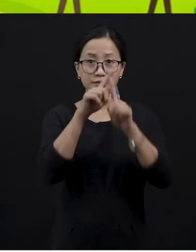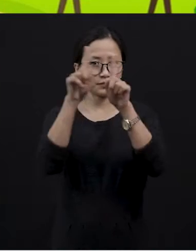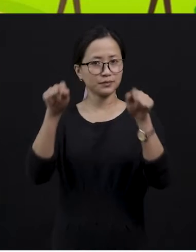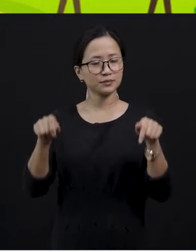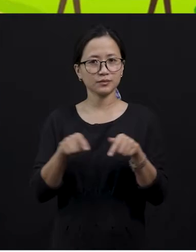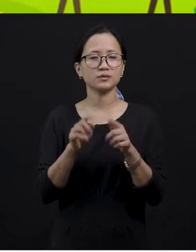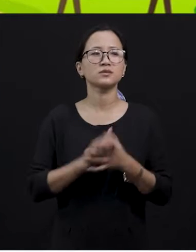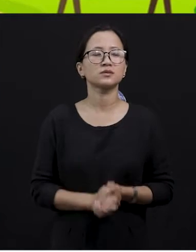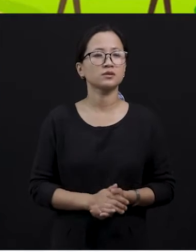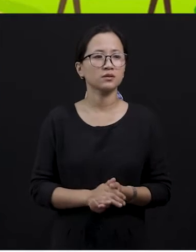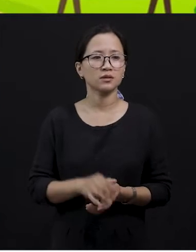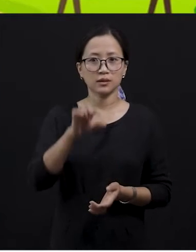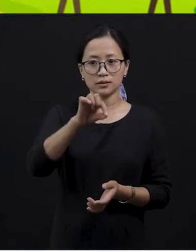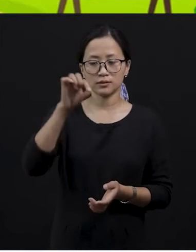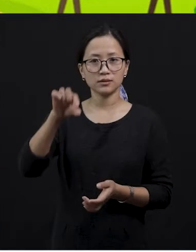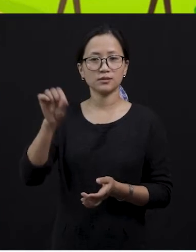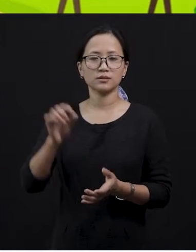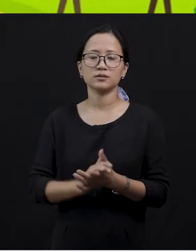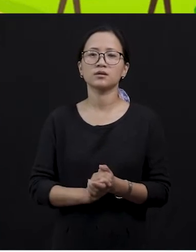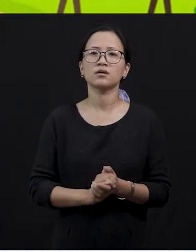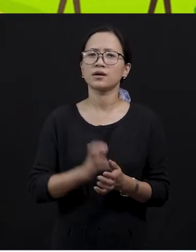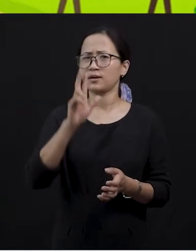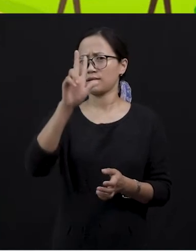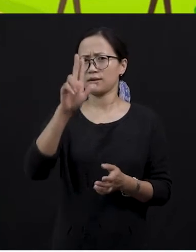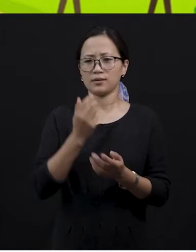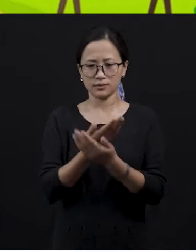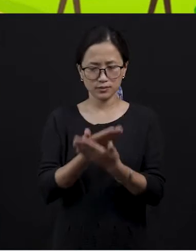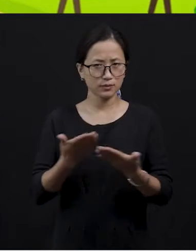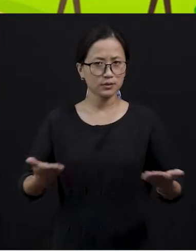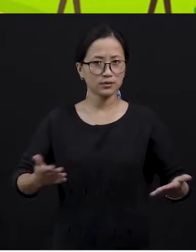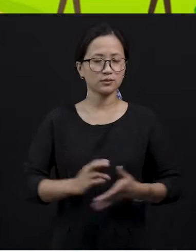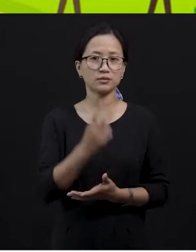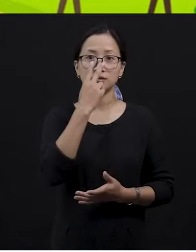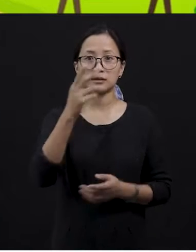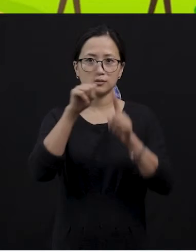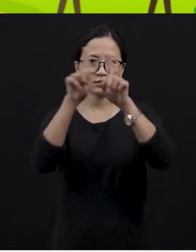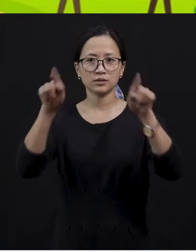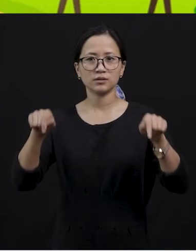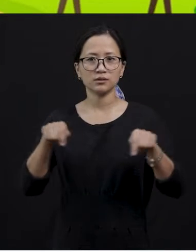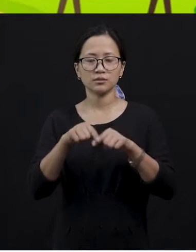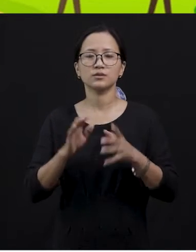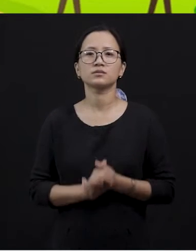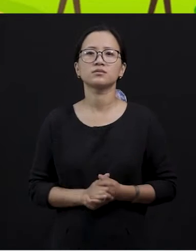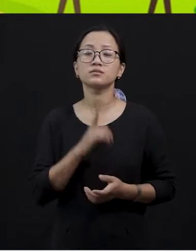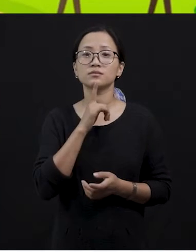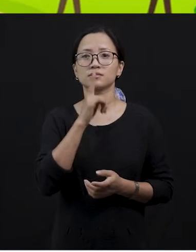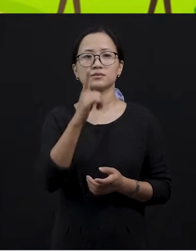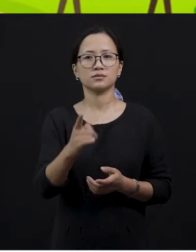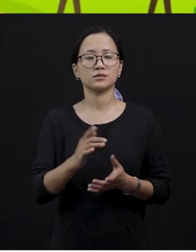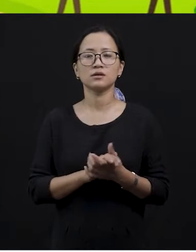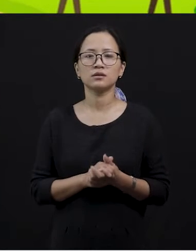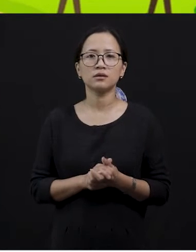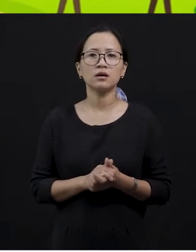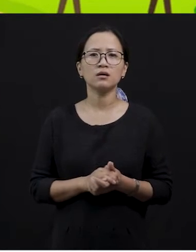picture, let us list out at least 8 things that we see in the picture, okay? Tell me,